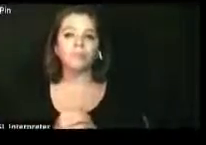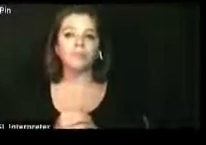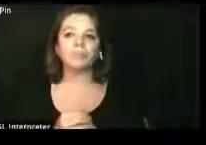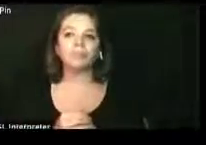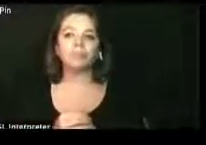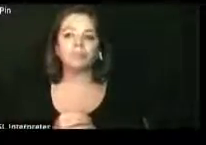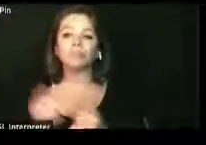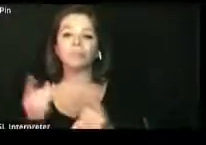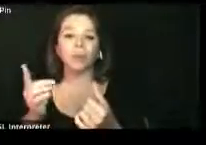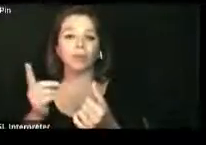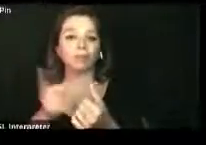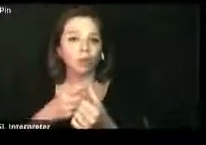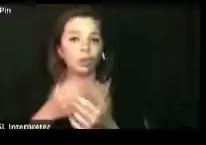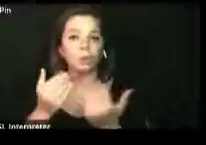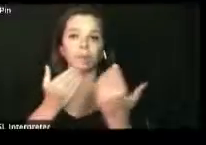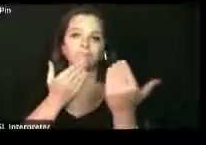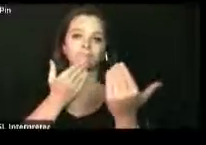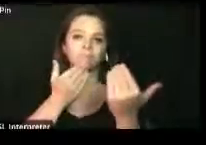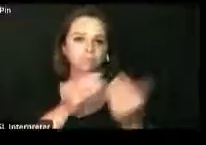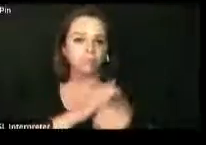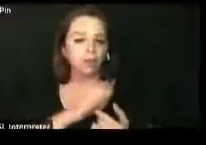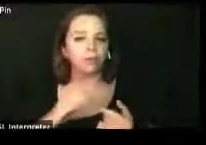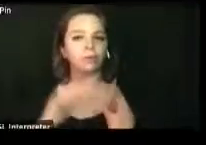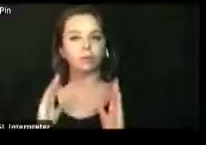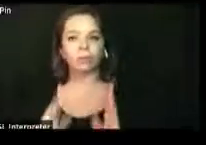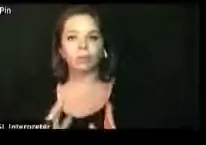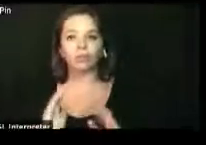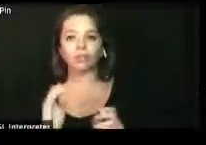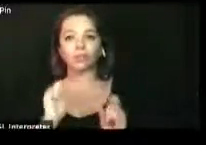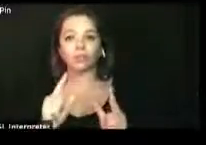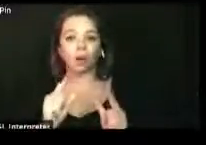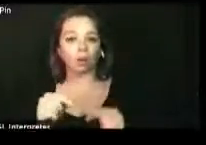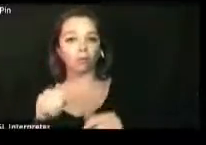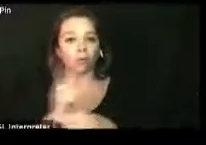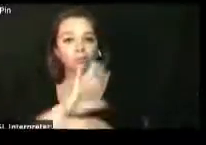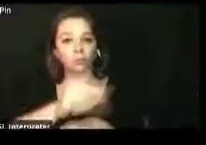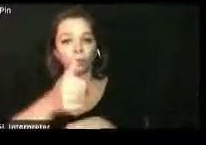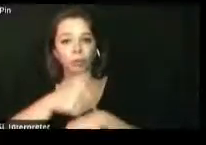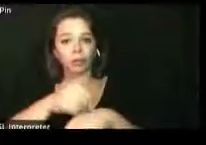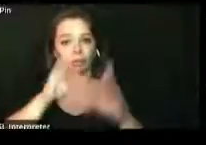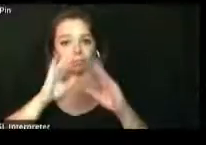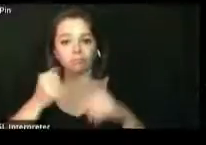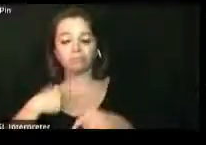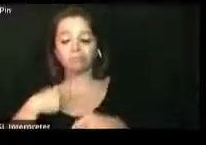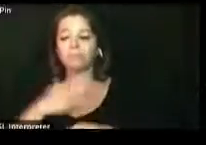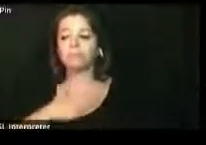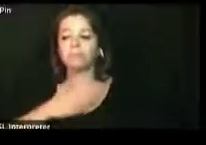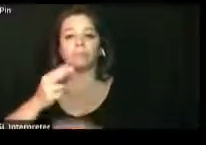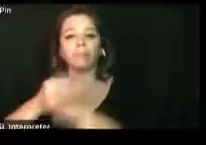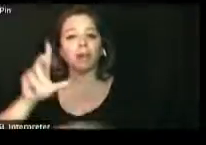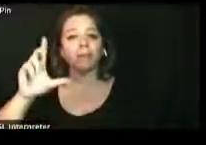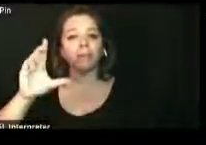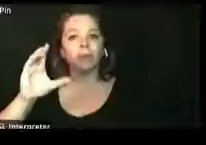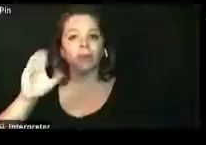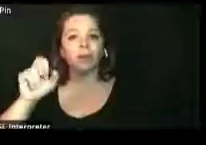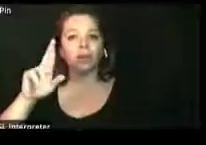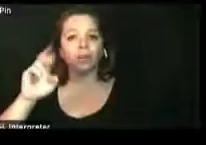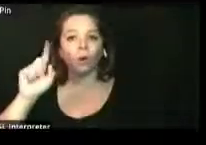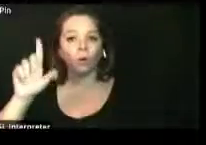First of all, I'd like to thank the commissioners for taking the time to hear me. My name's Carlos Goiti. I'm a lifelong resident of the city of